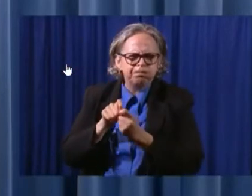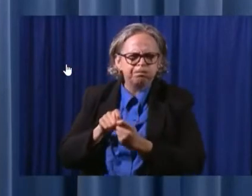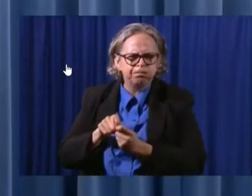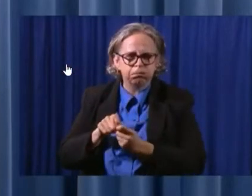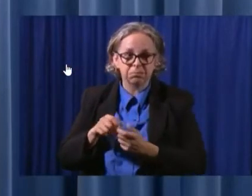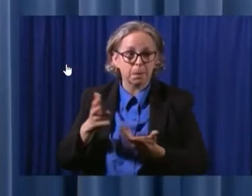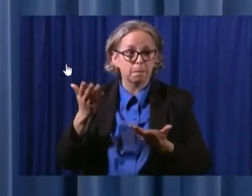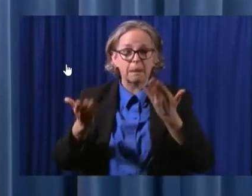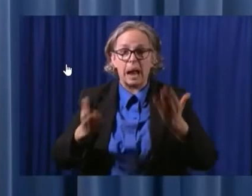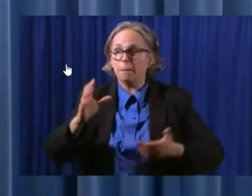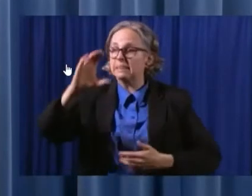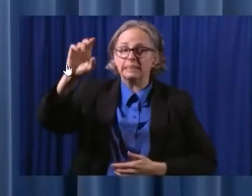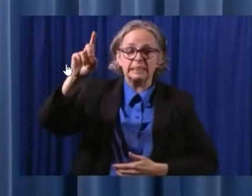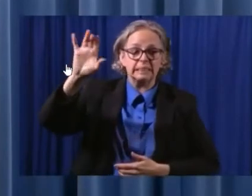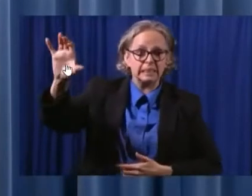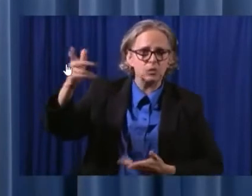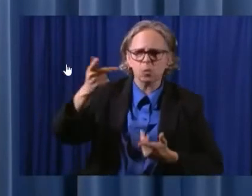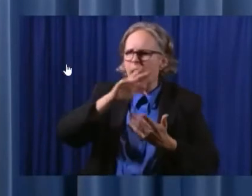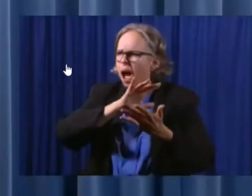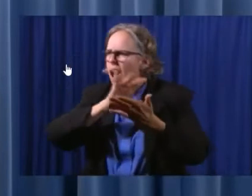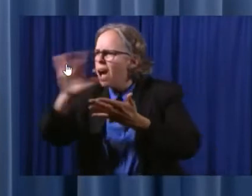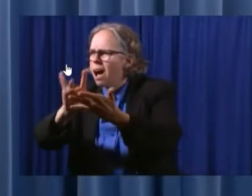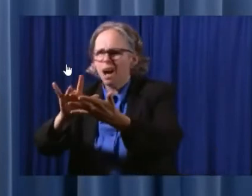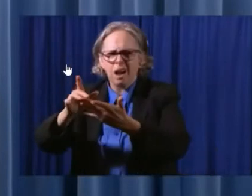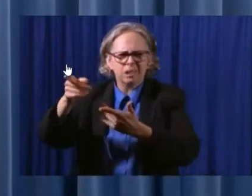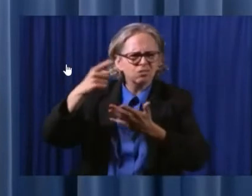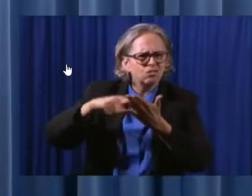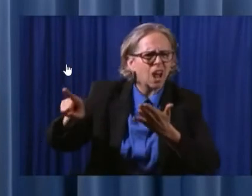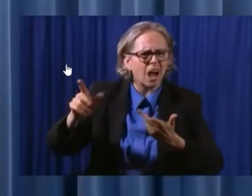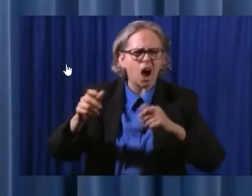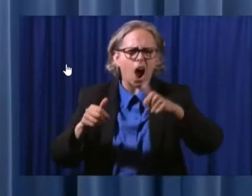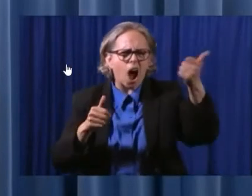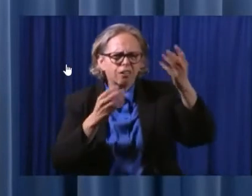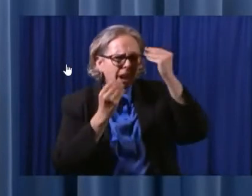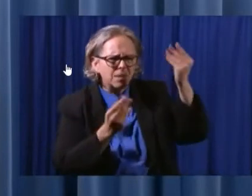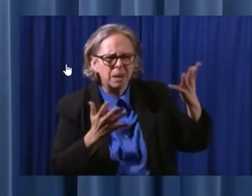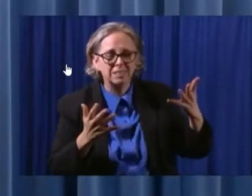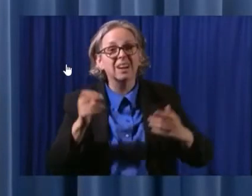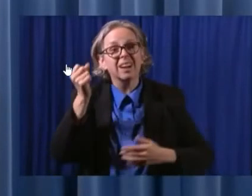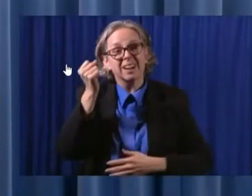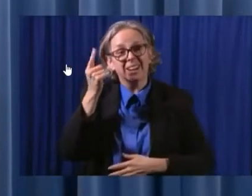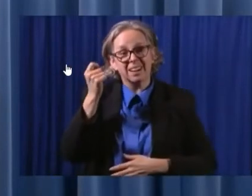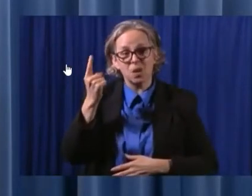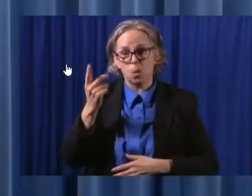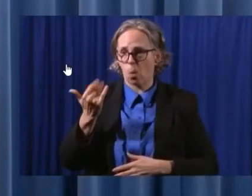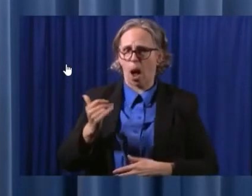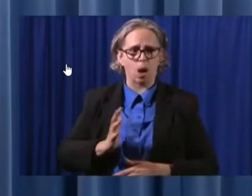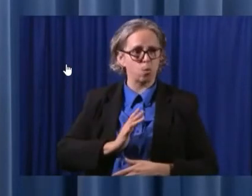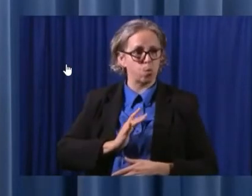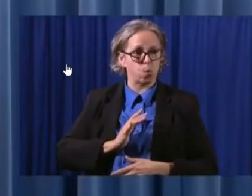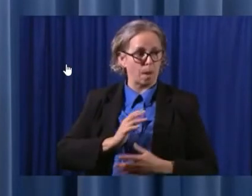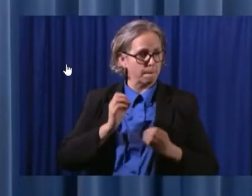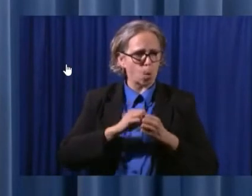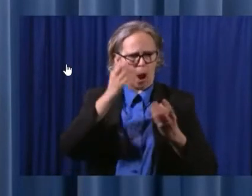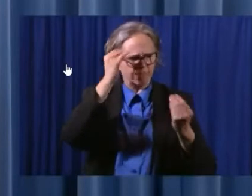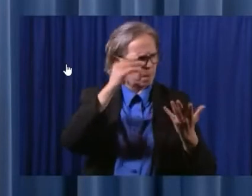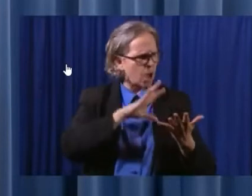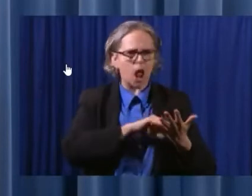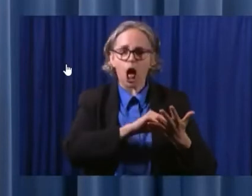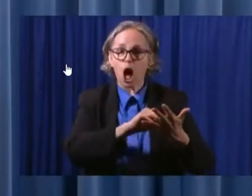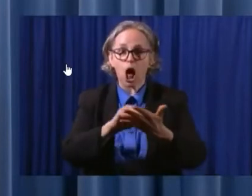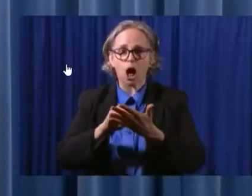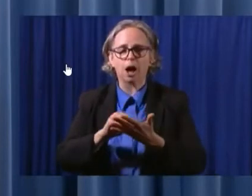be other sources. So as data, more comes in, more information comes in, as we learn more about